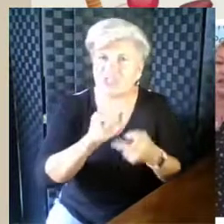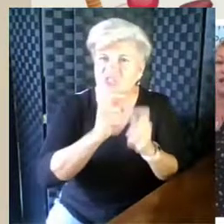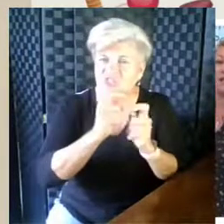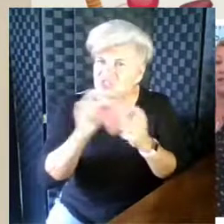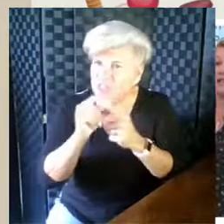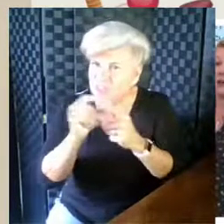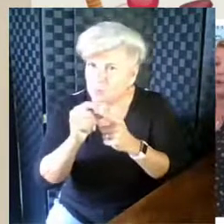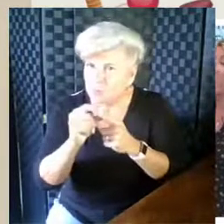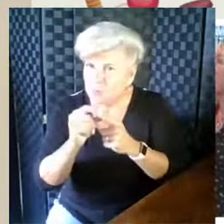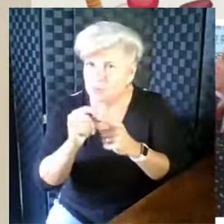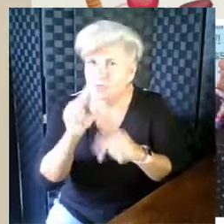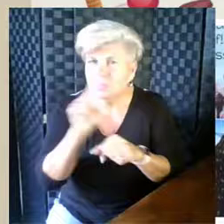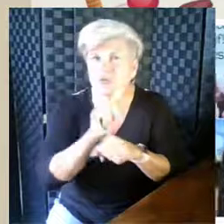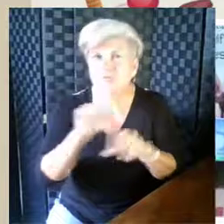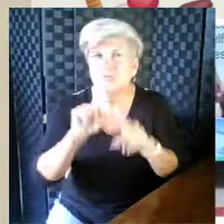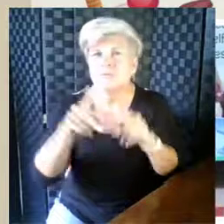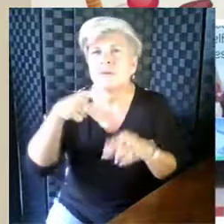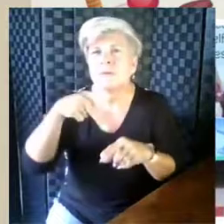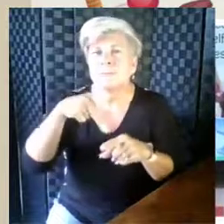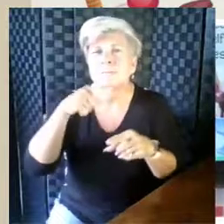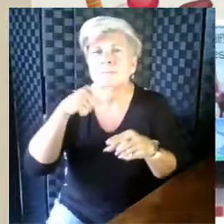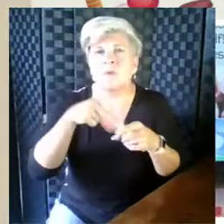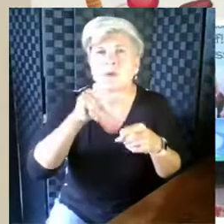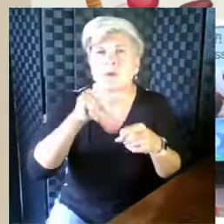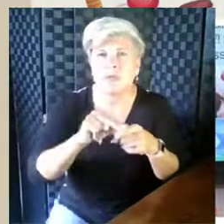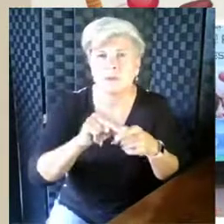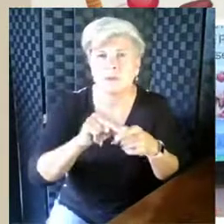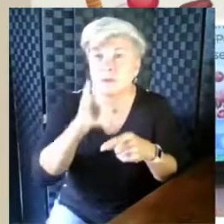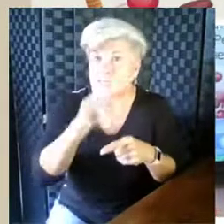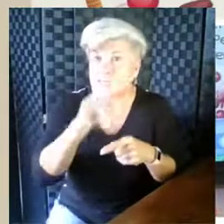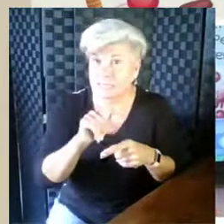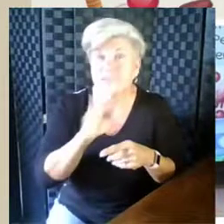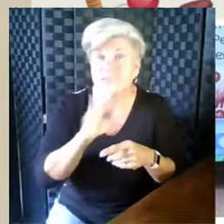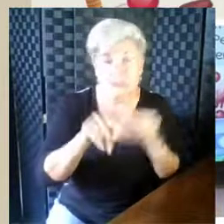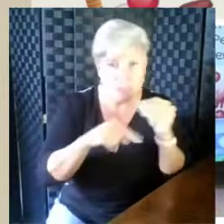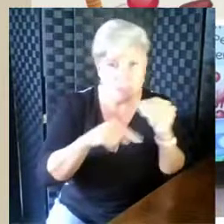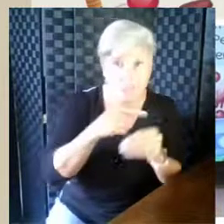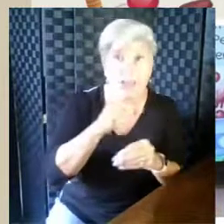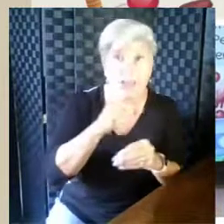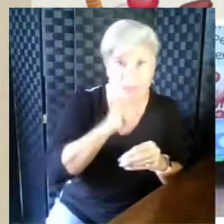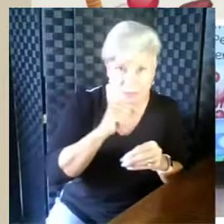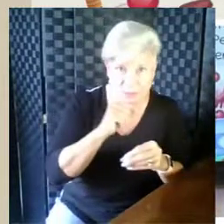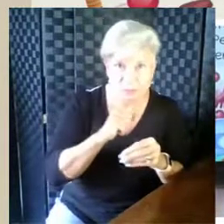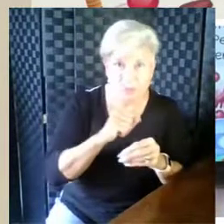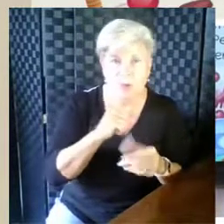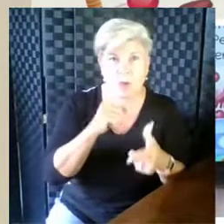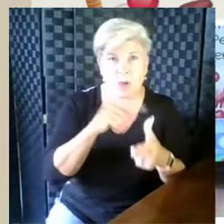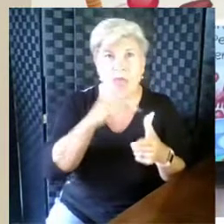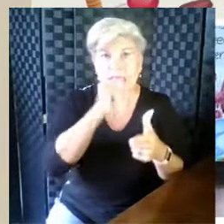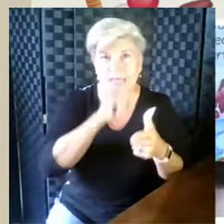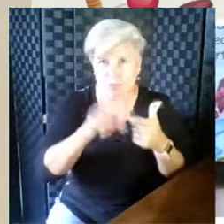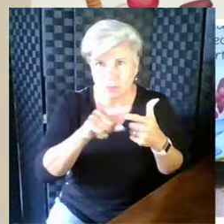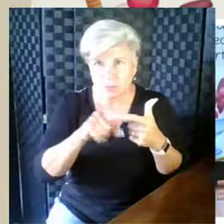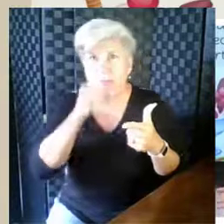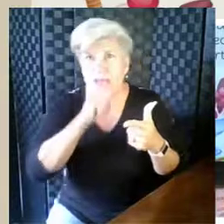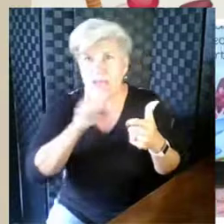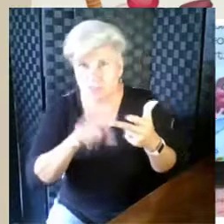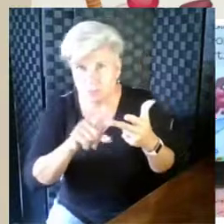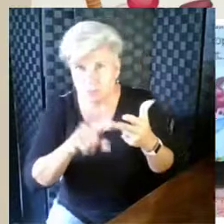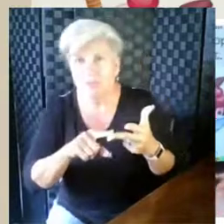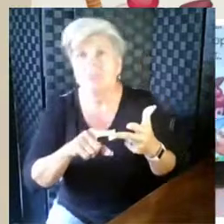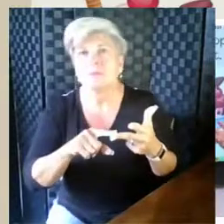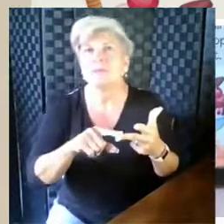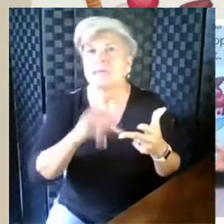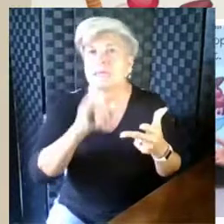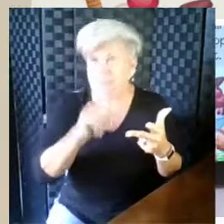the words and use a different pronoun like it. So it is referring to the ice cream. Ice cream cools you down on a hot day. It's the